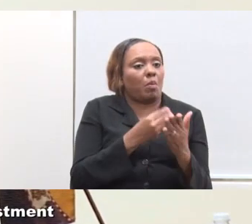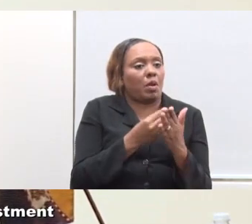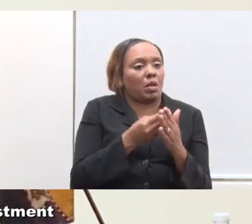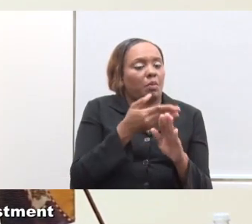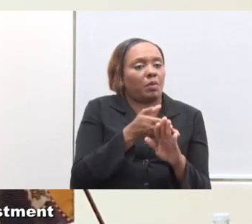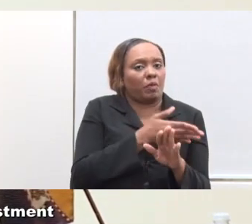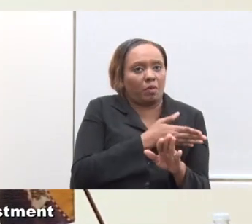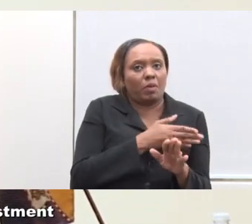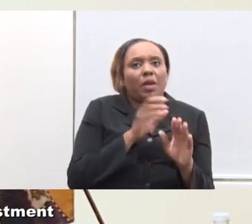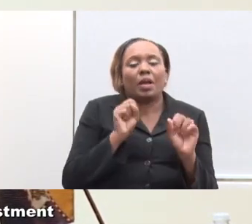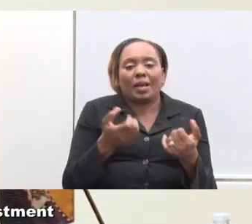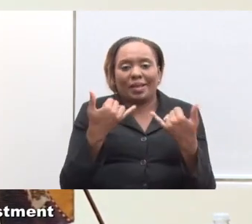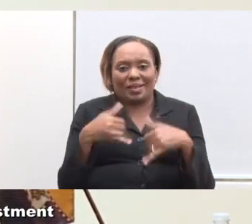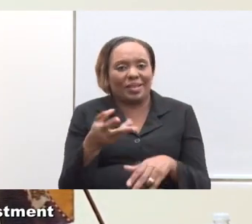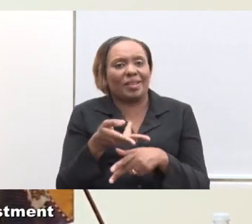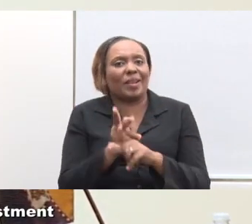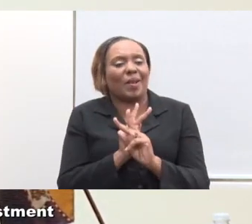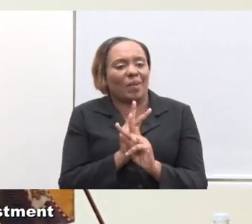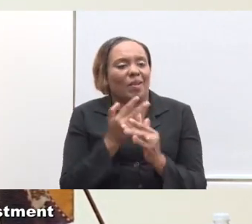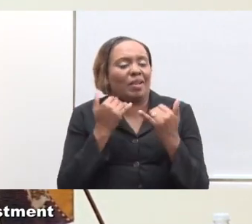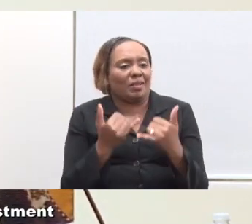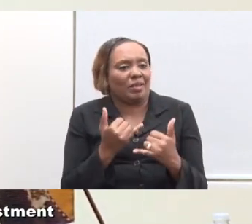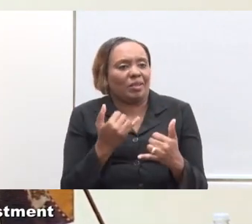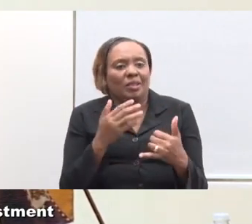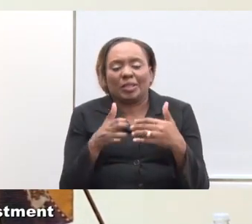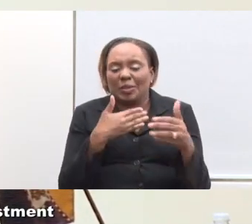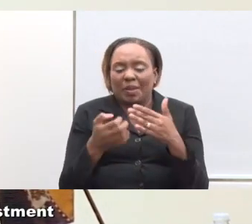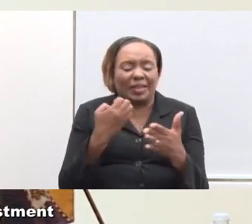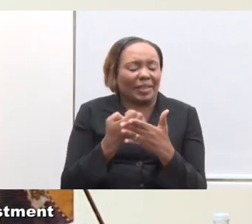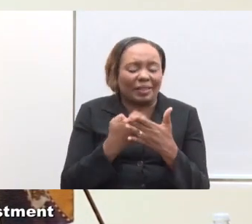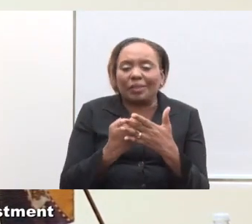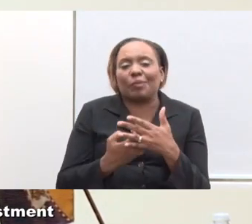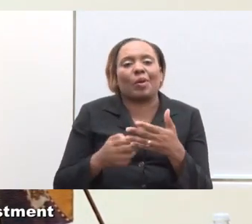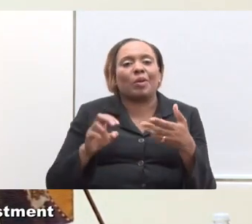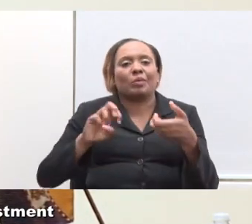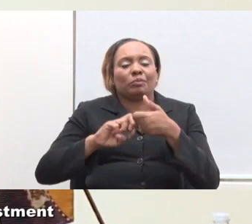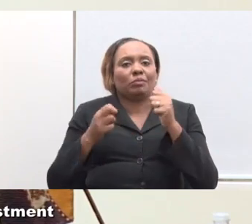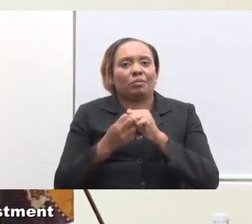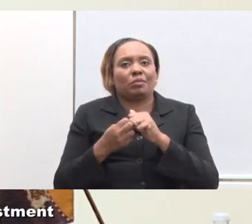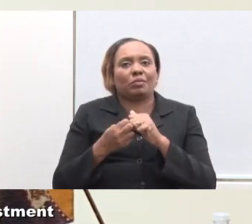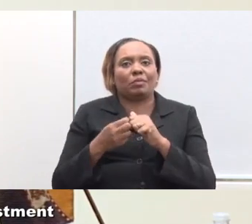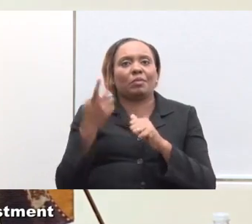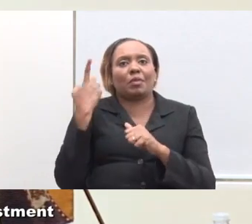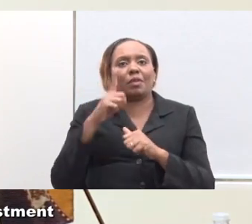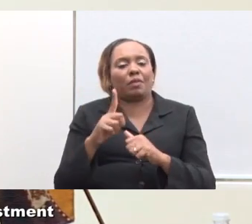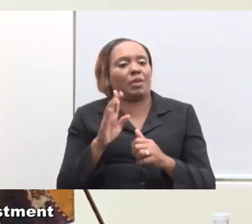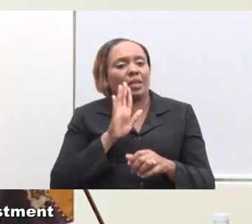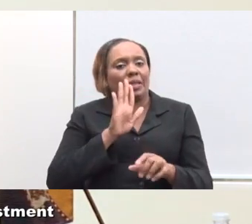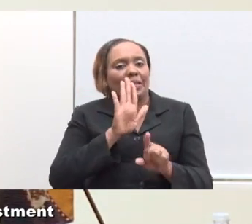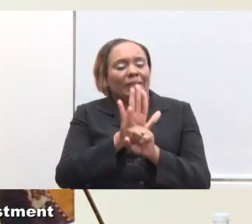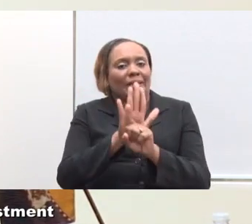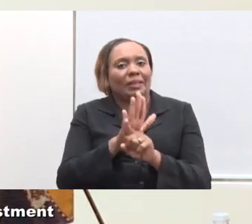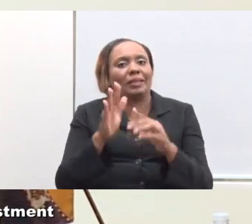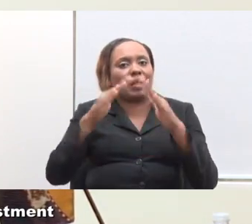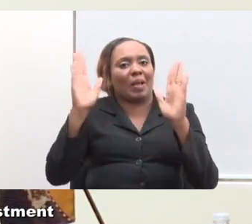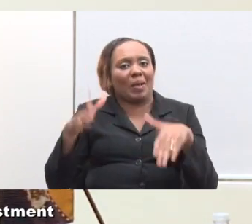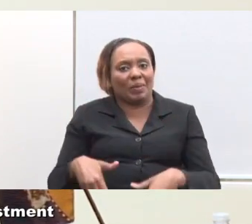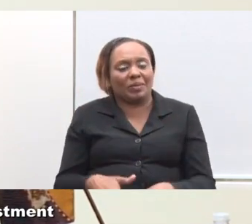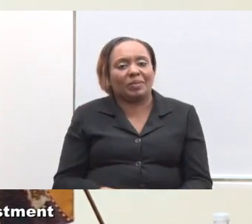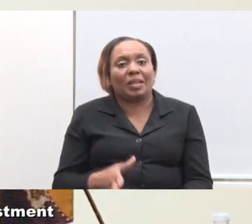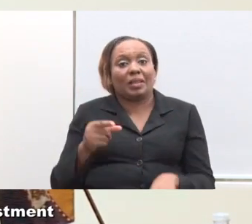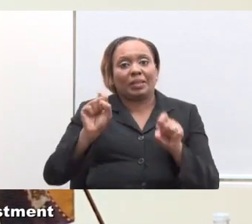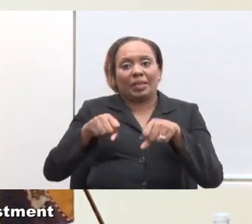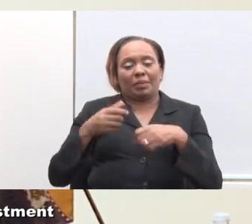what we're going through in the economic crisis, to fuel a housing boom and to be able to fuel the